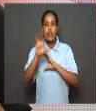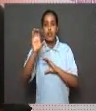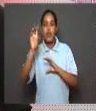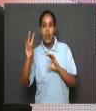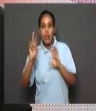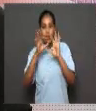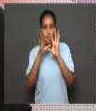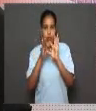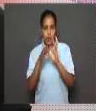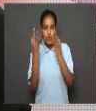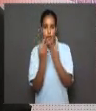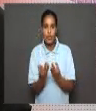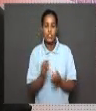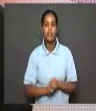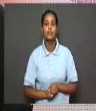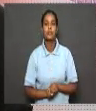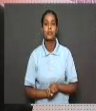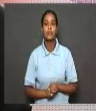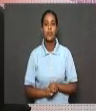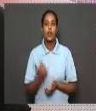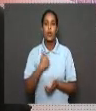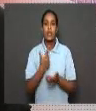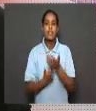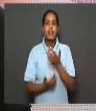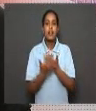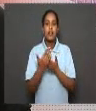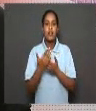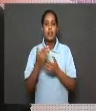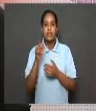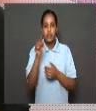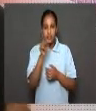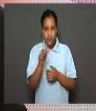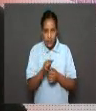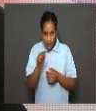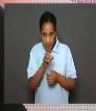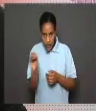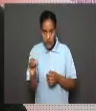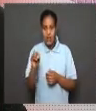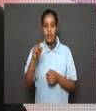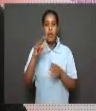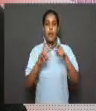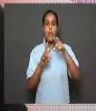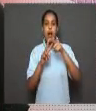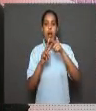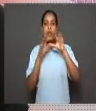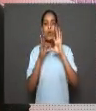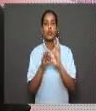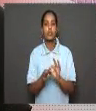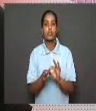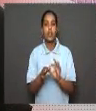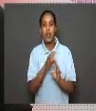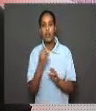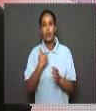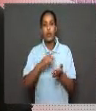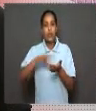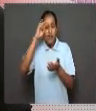bond formation. We discussed sigma and pi bonds, and we